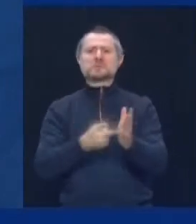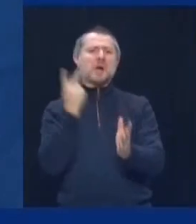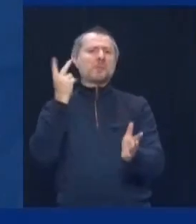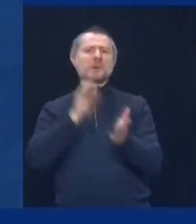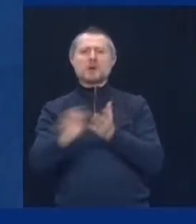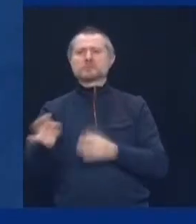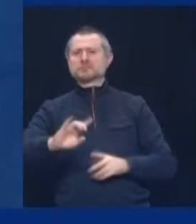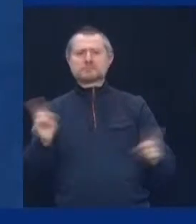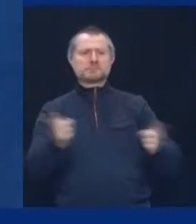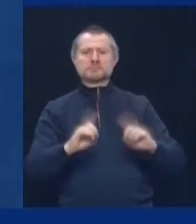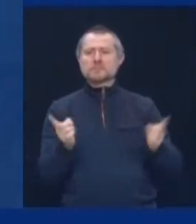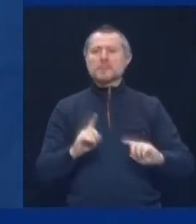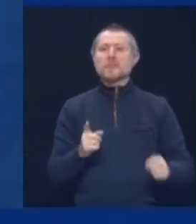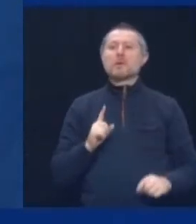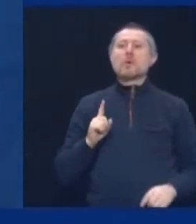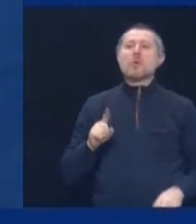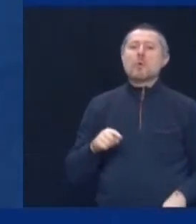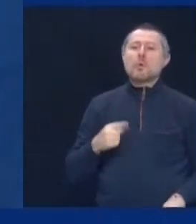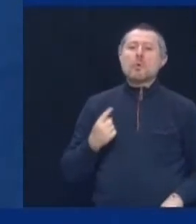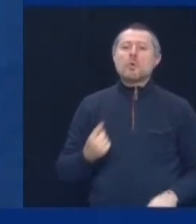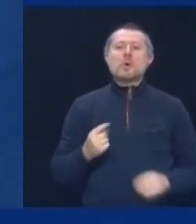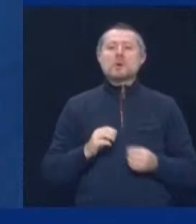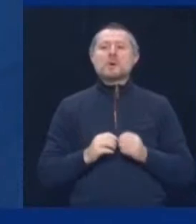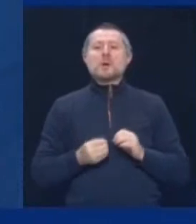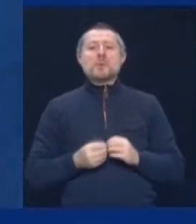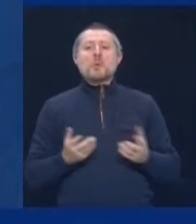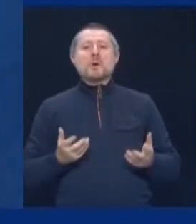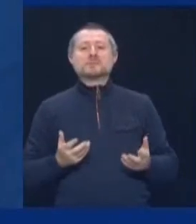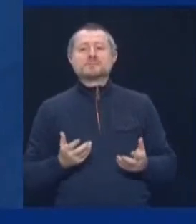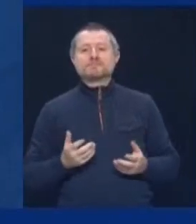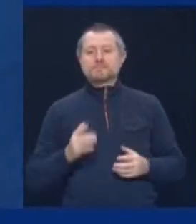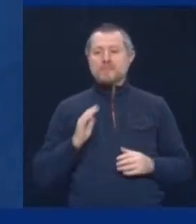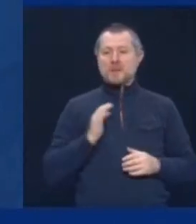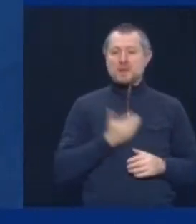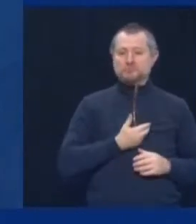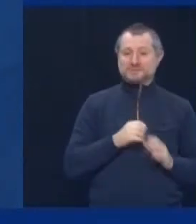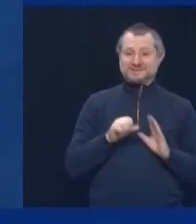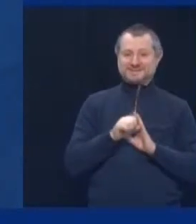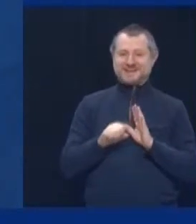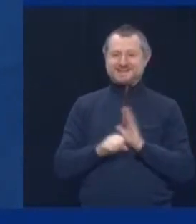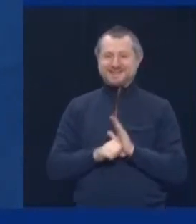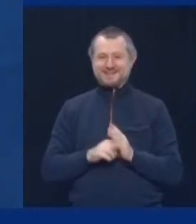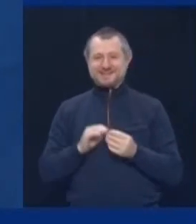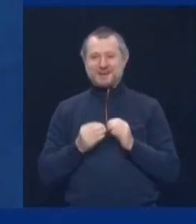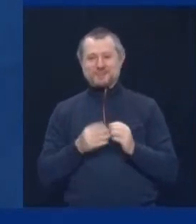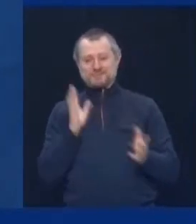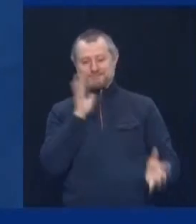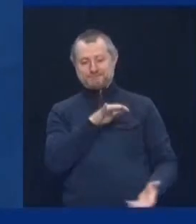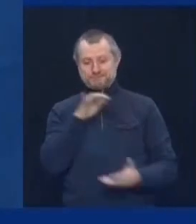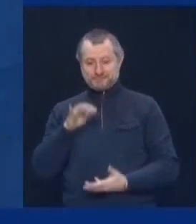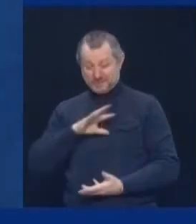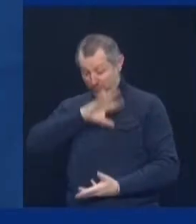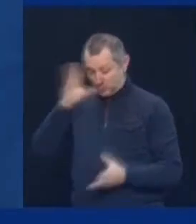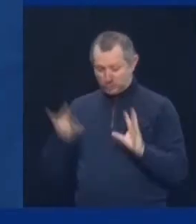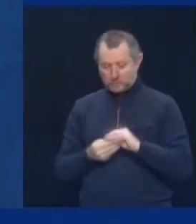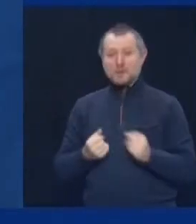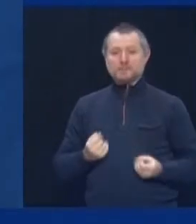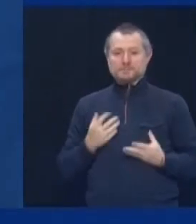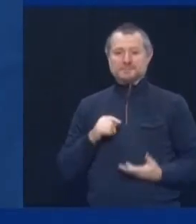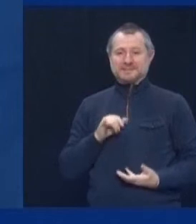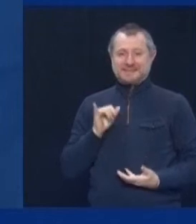The only number that we have is the number that the state has. We then distribute